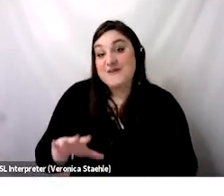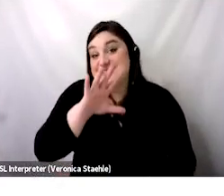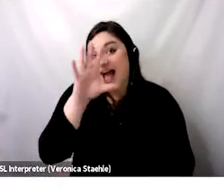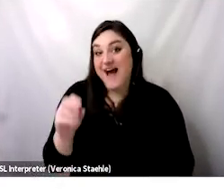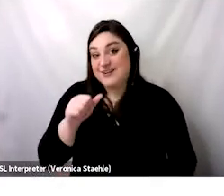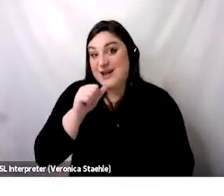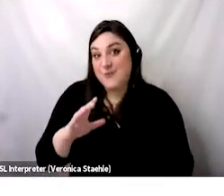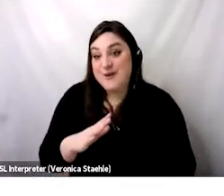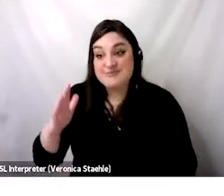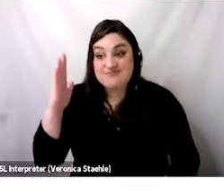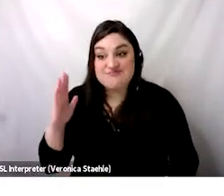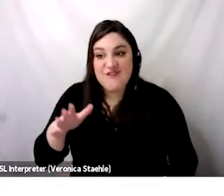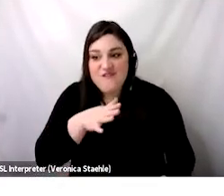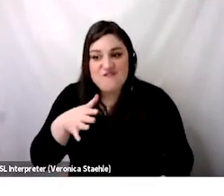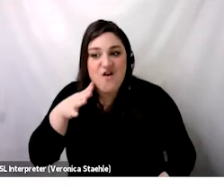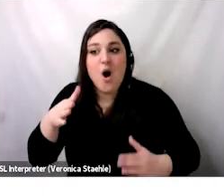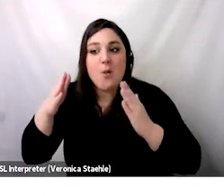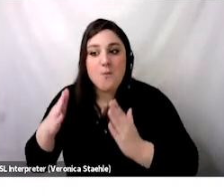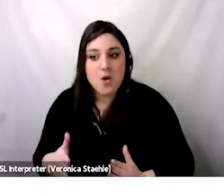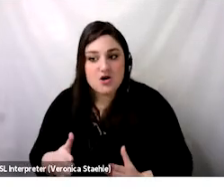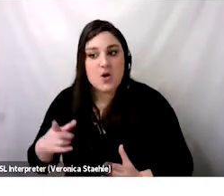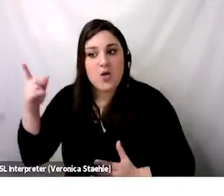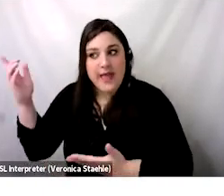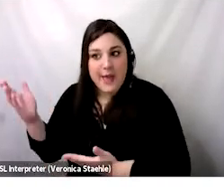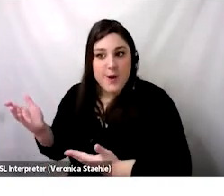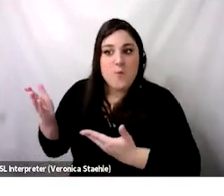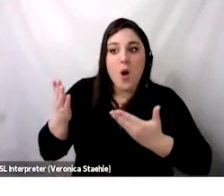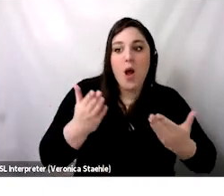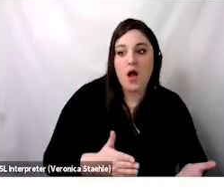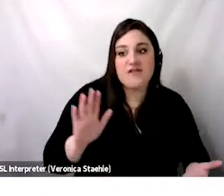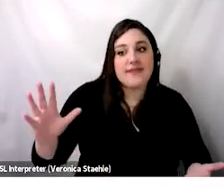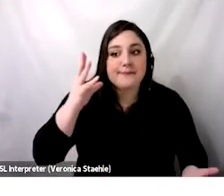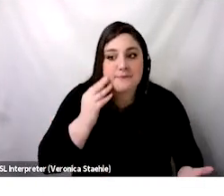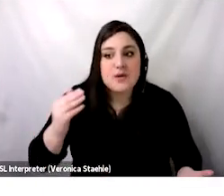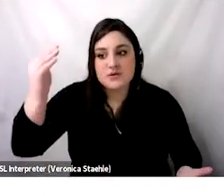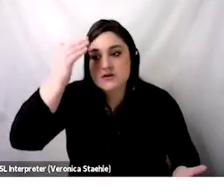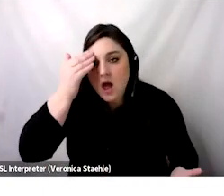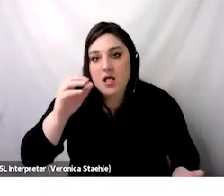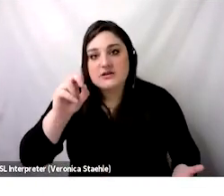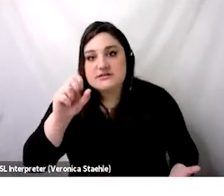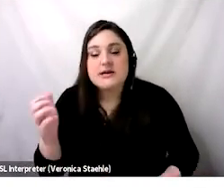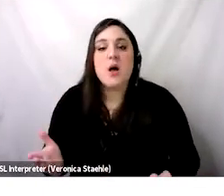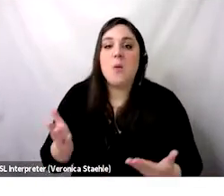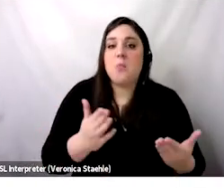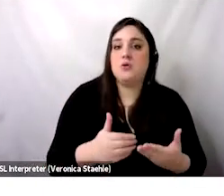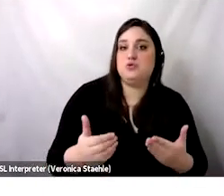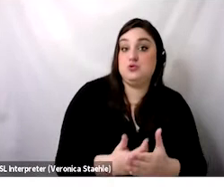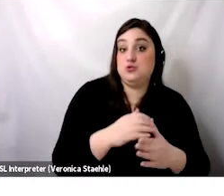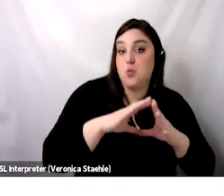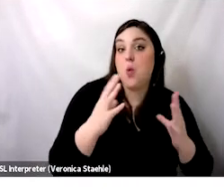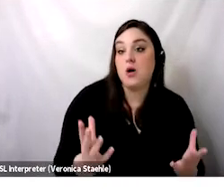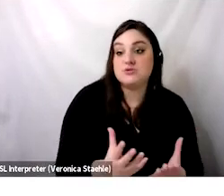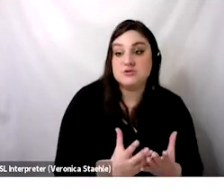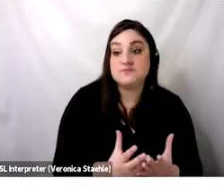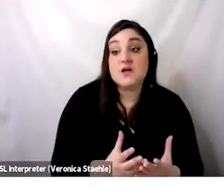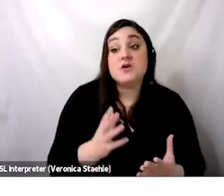time and brought that knowledge to the New World. The colonial South was looking for a